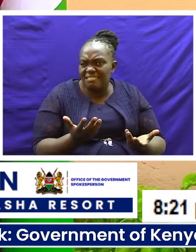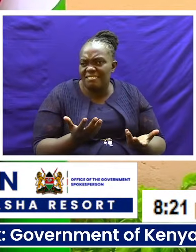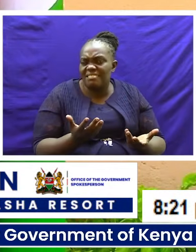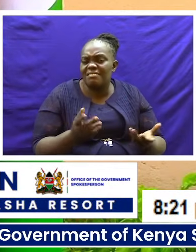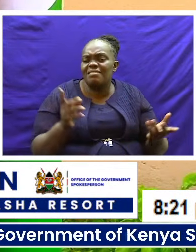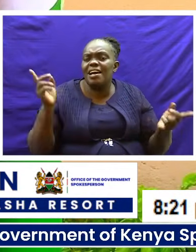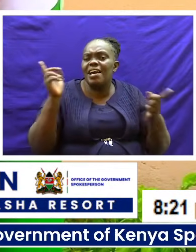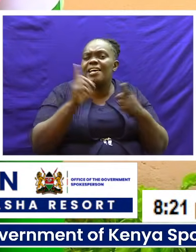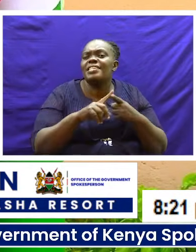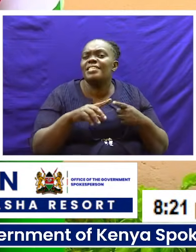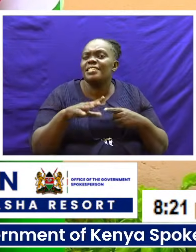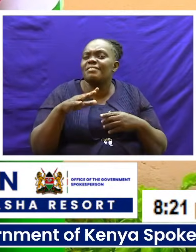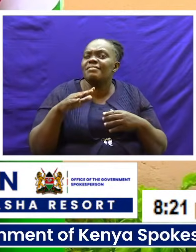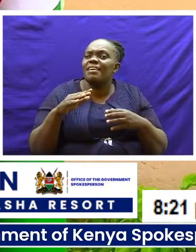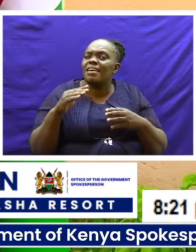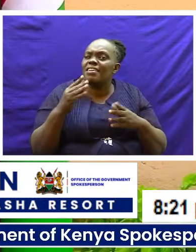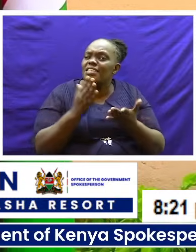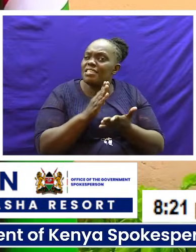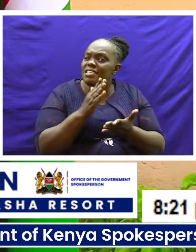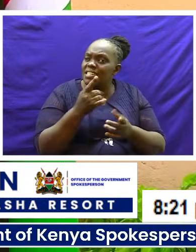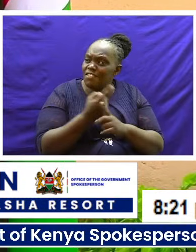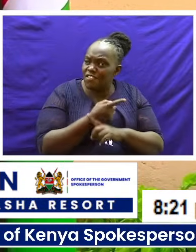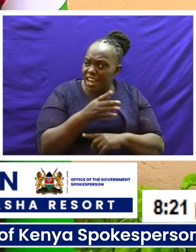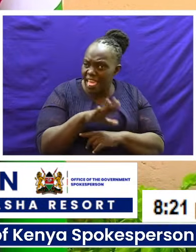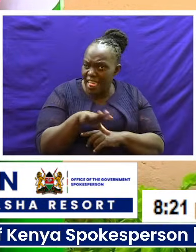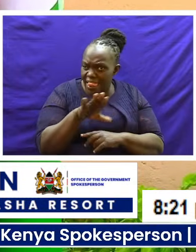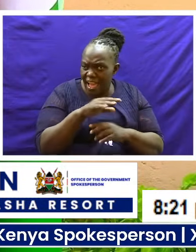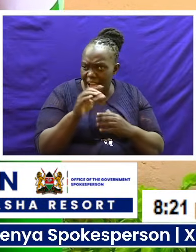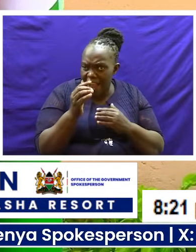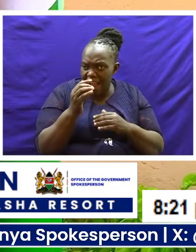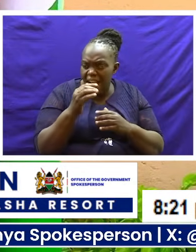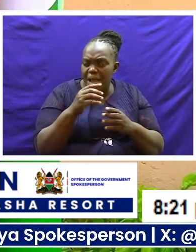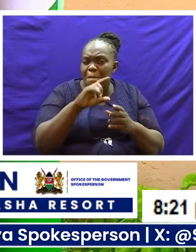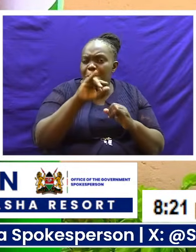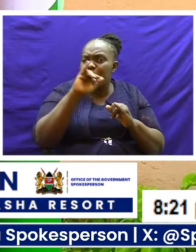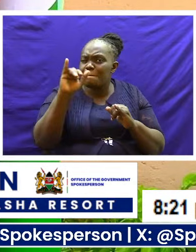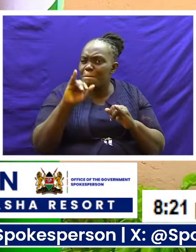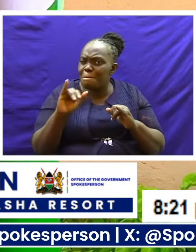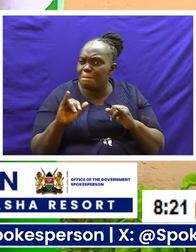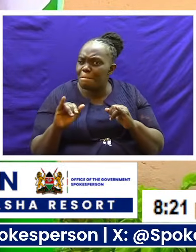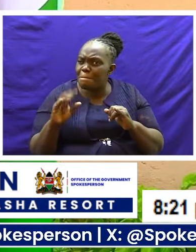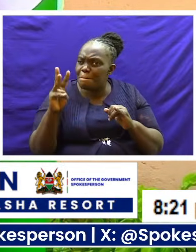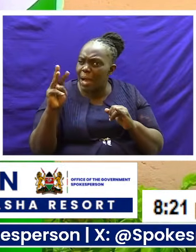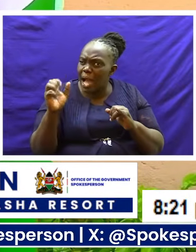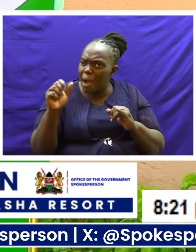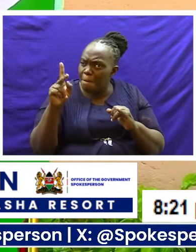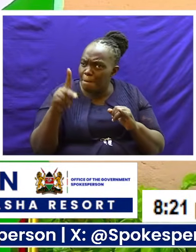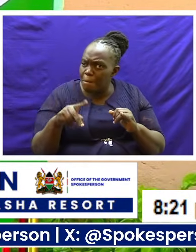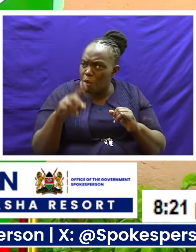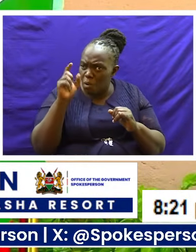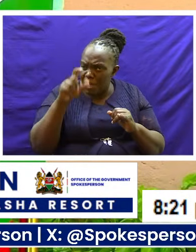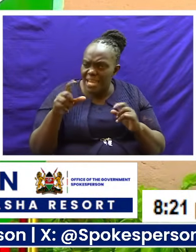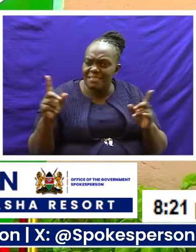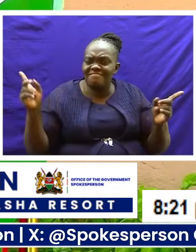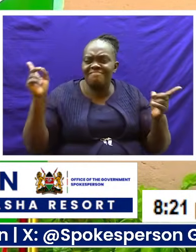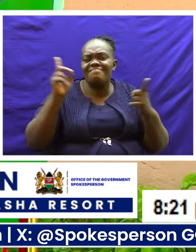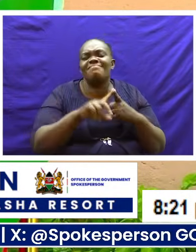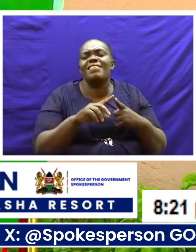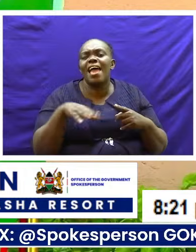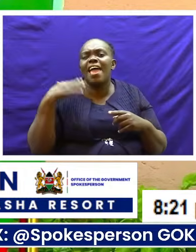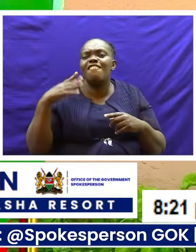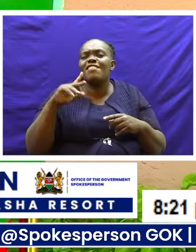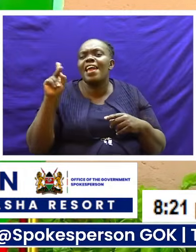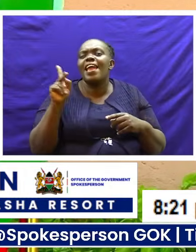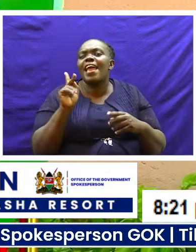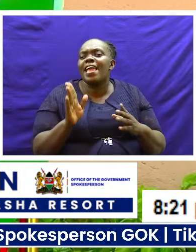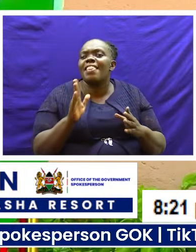reach every part of this country. We draw out a map and we say, you know, we must reach every Kenyan in